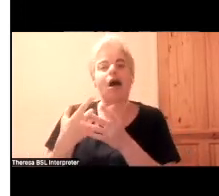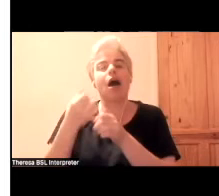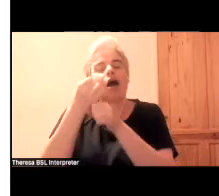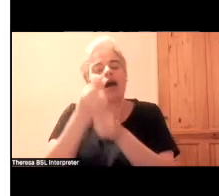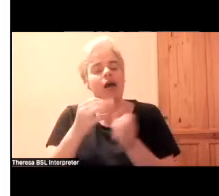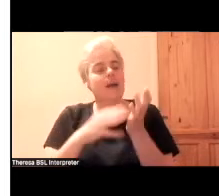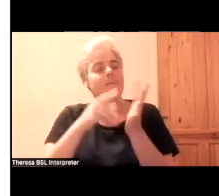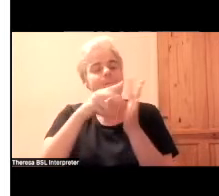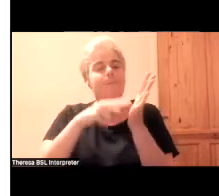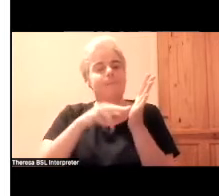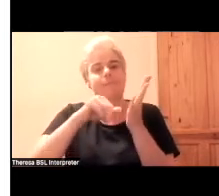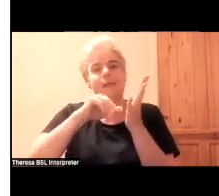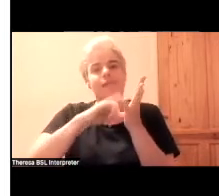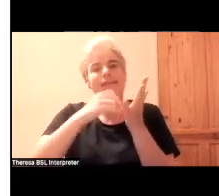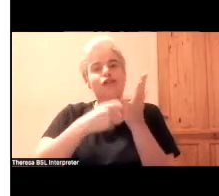possible.